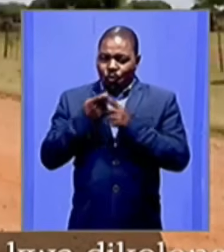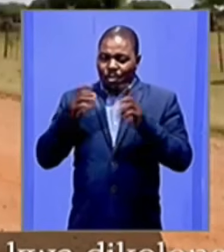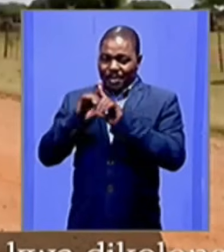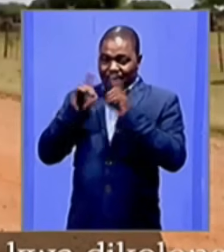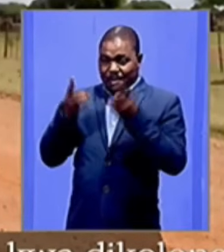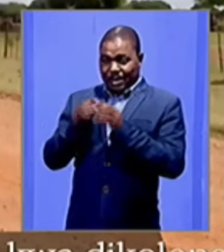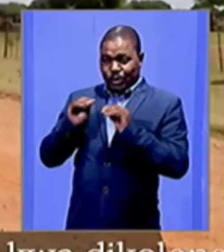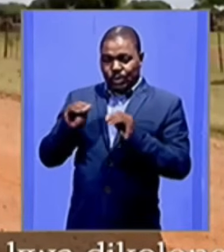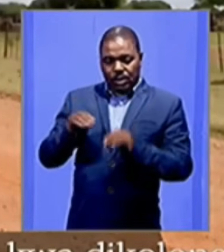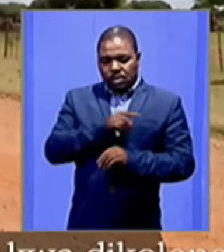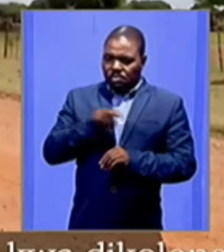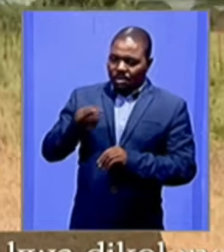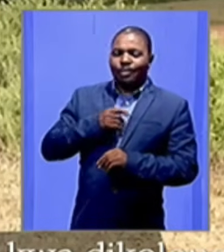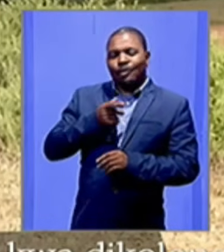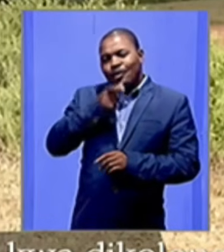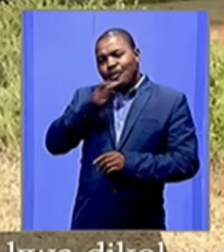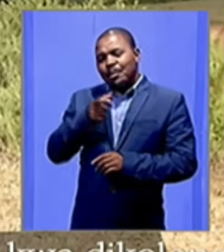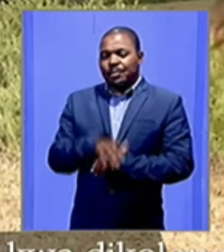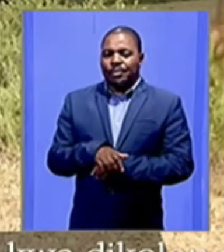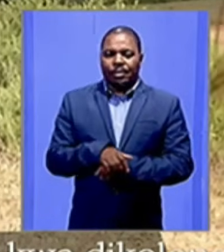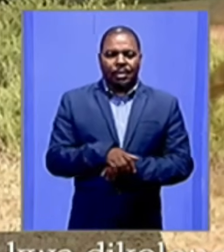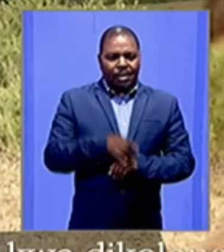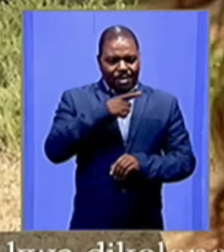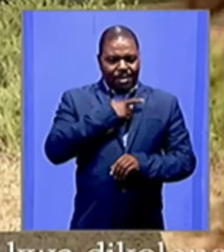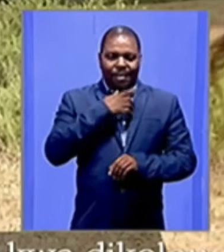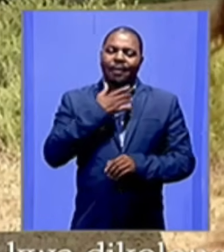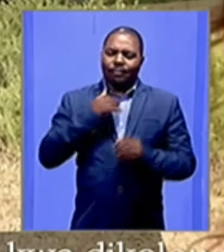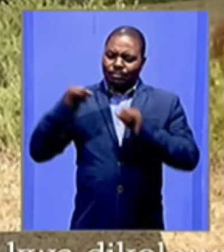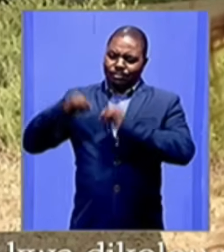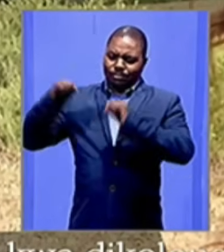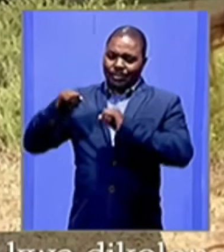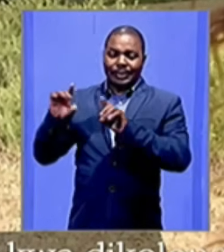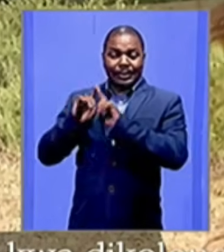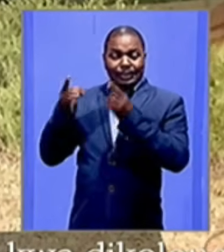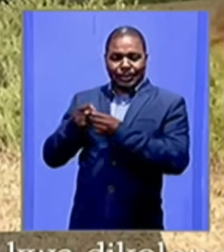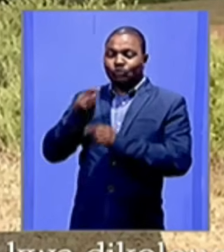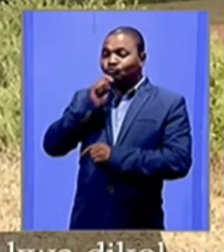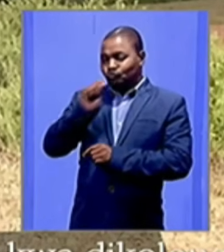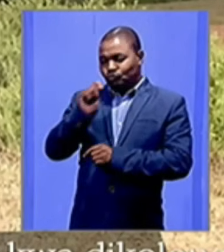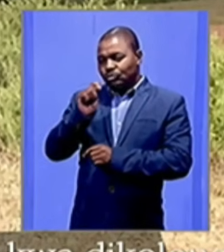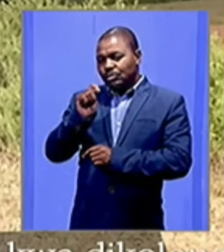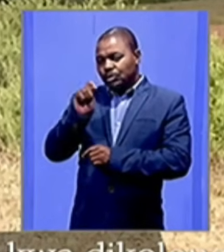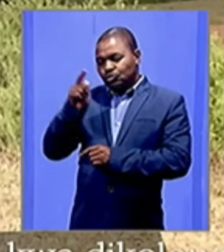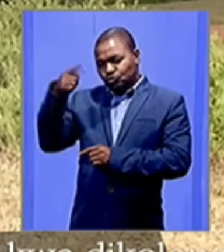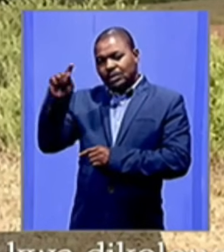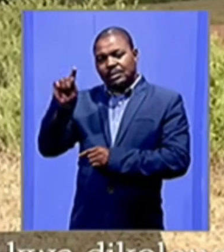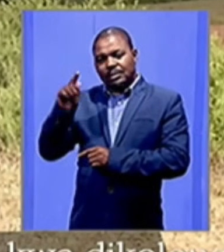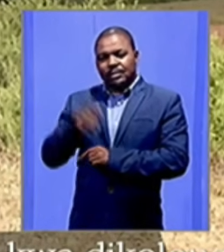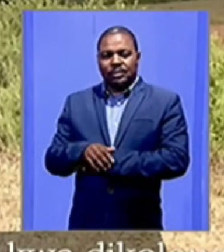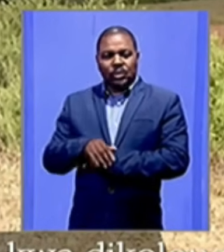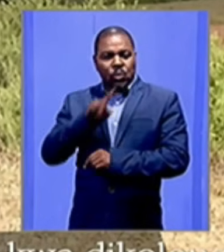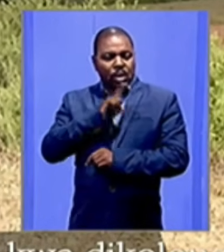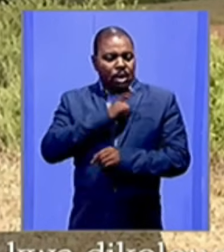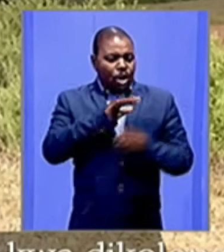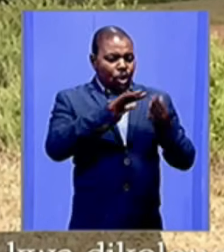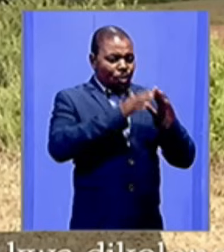le o tshitsintseng. Ke dumana le kgang ya gore department e bua nnete ka gore ebile mo motseng wa rona